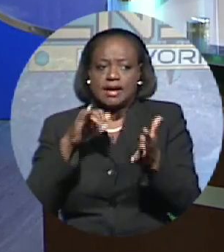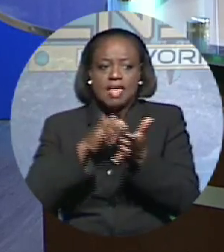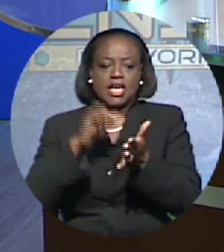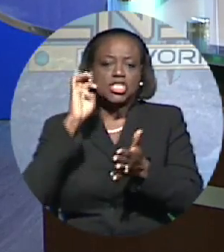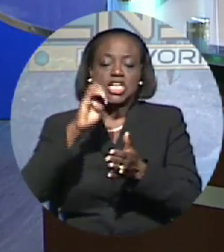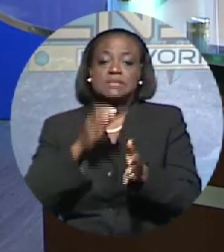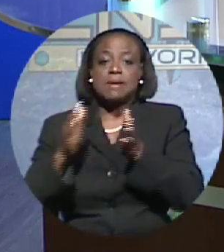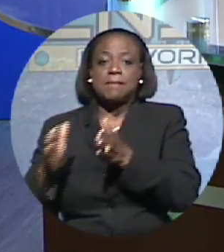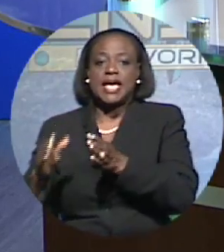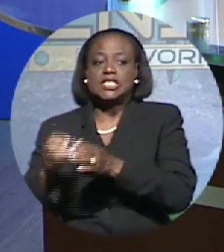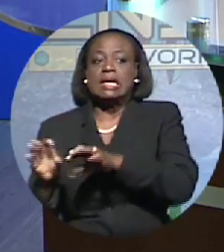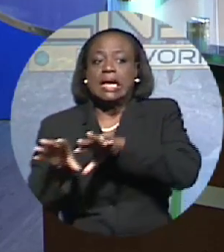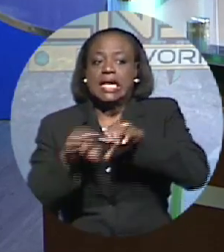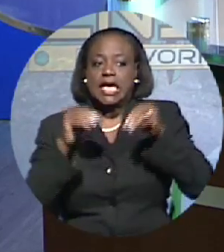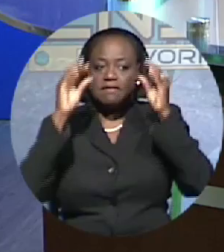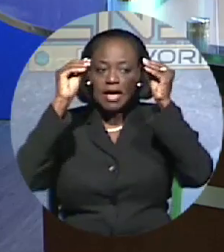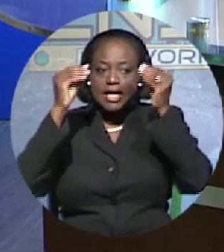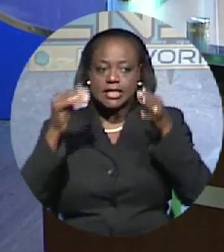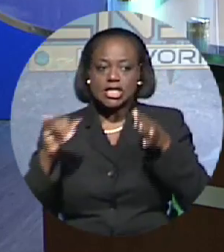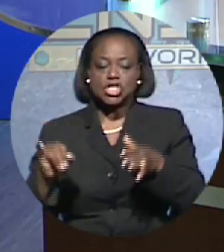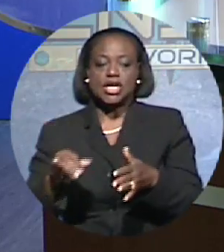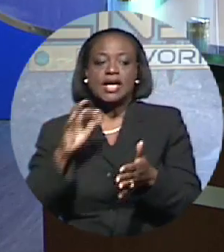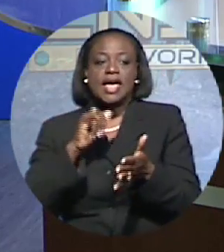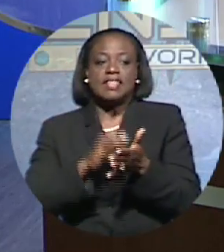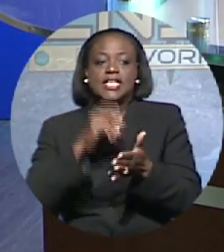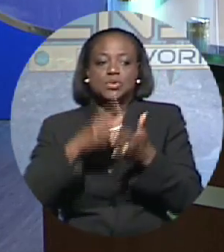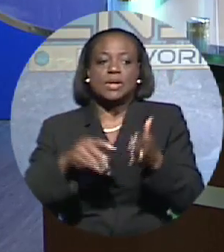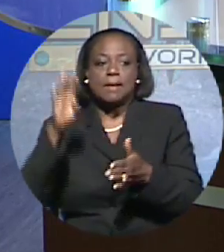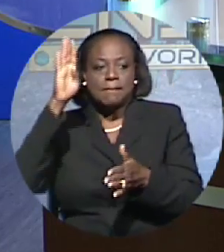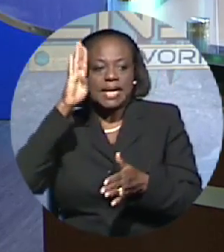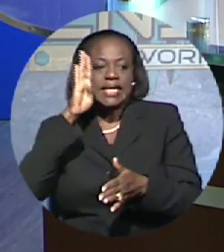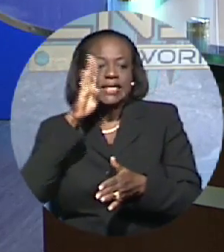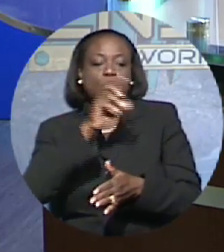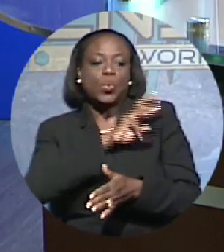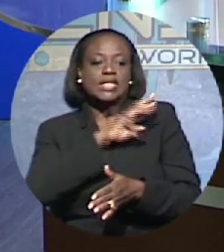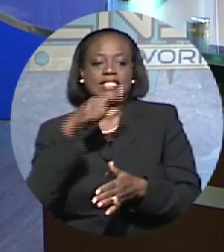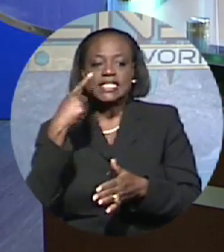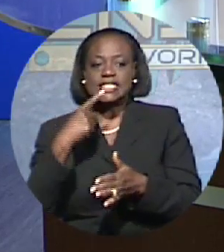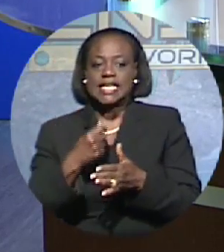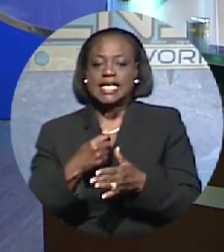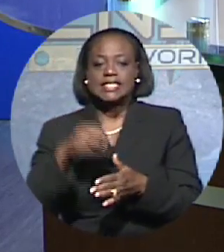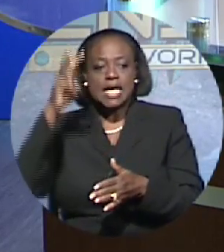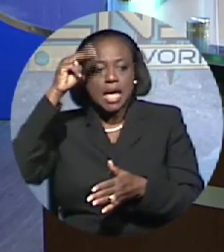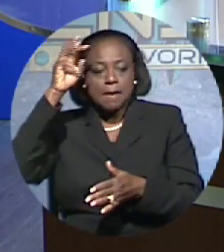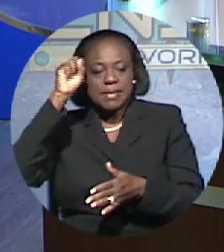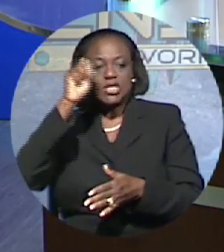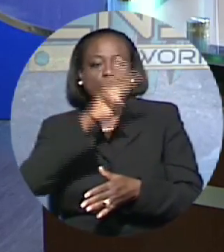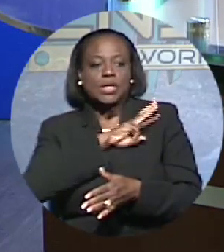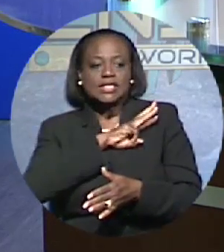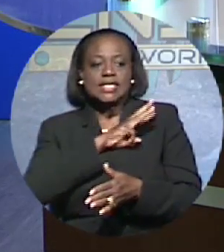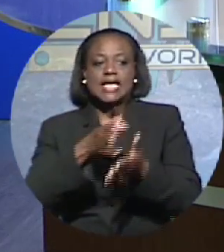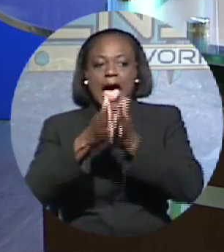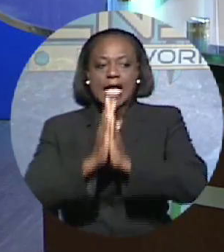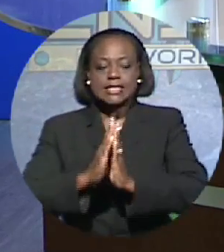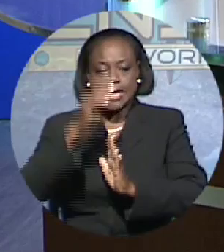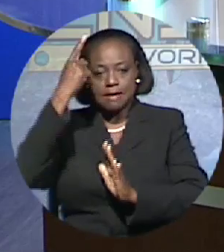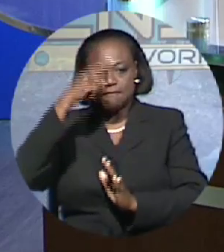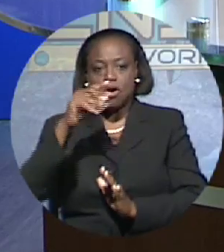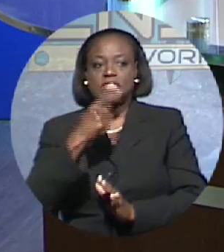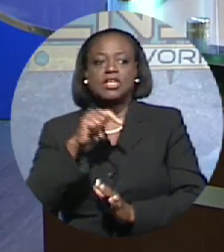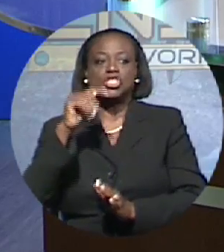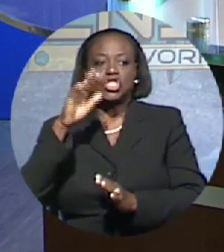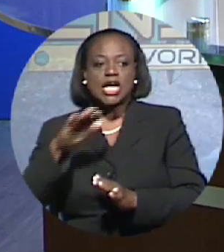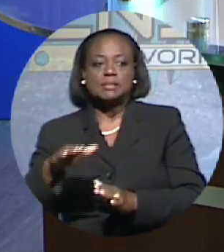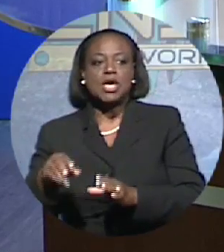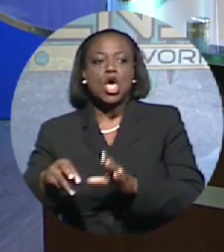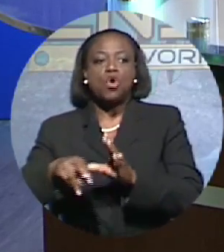to leave the field. That according to BUT President Belinda Wilson. Yes, Ms. Wilson is calling for the immediate removal of that S.C.